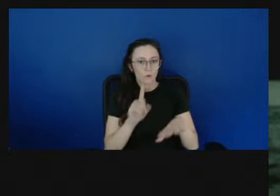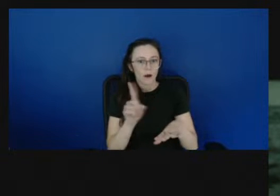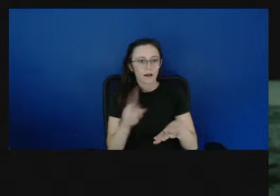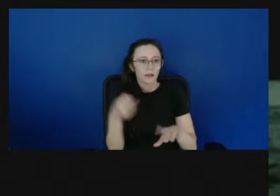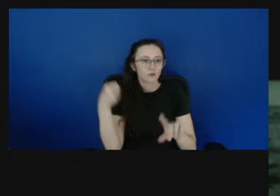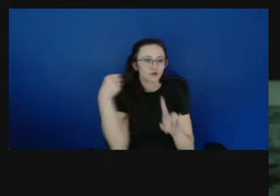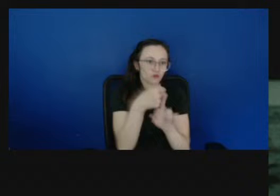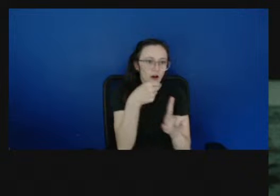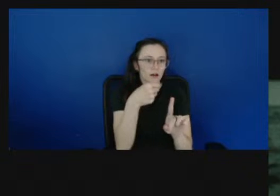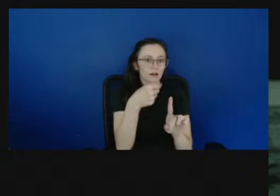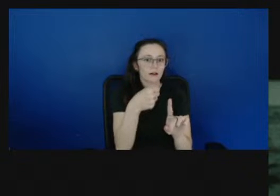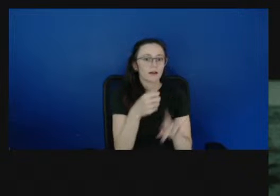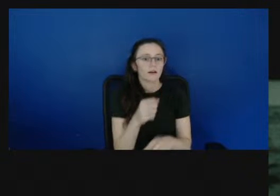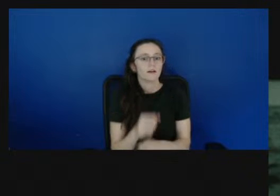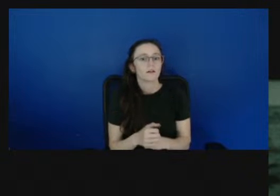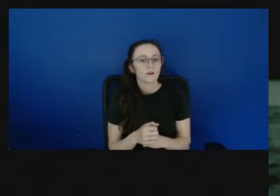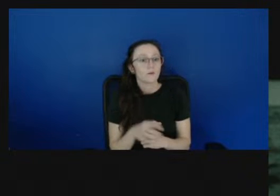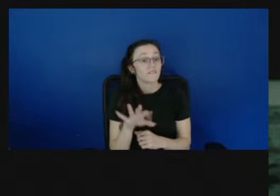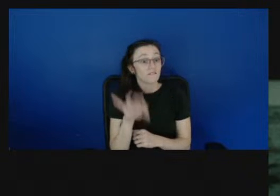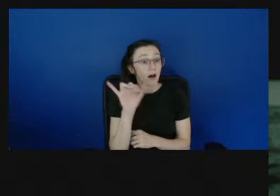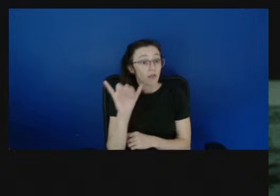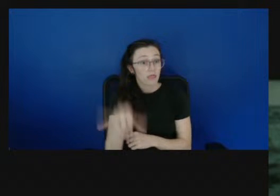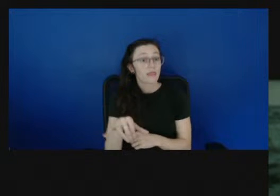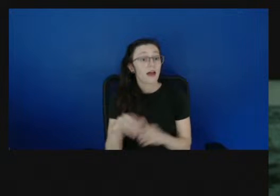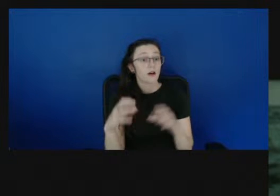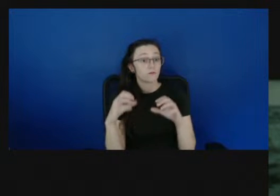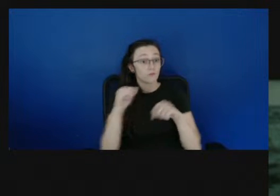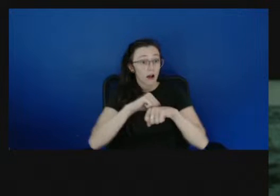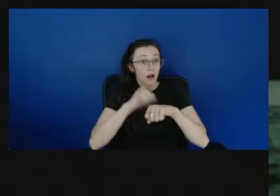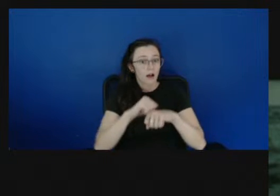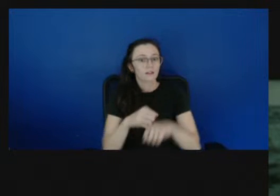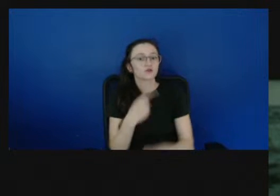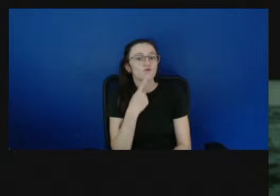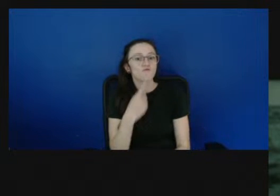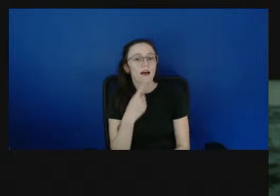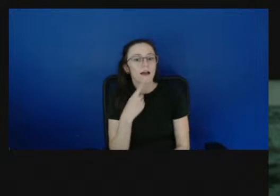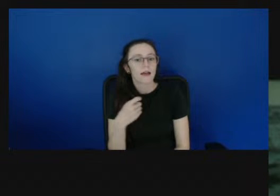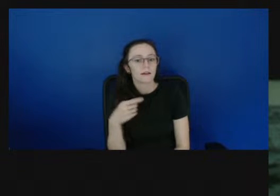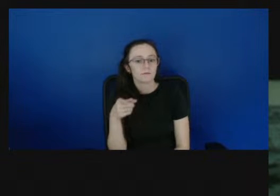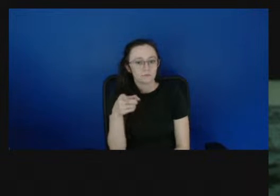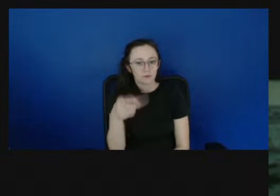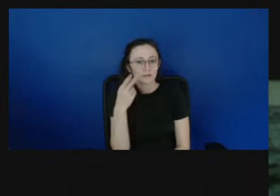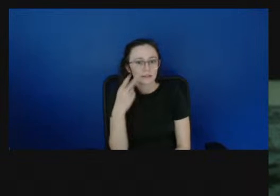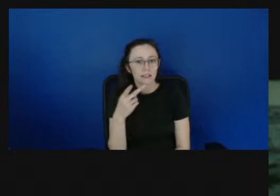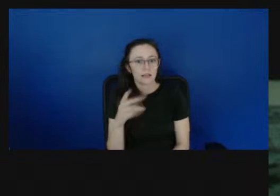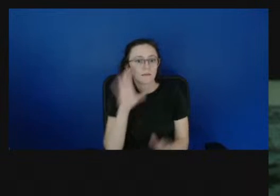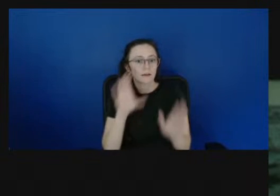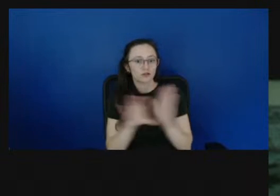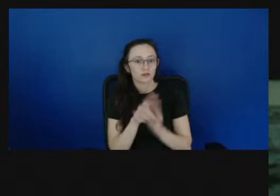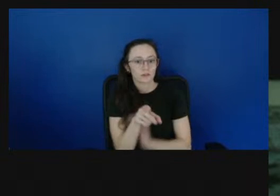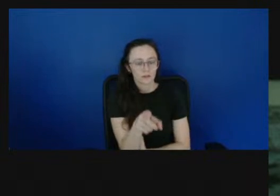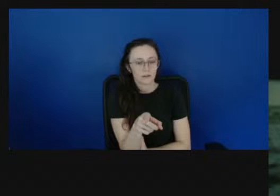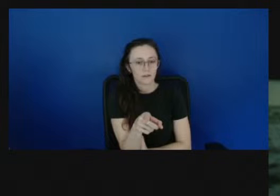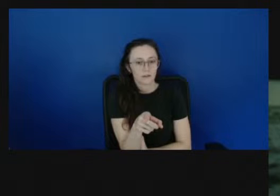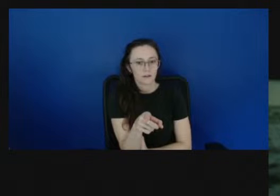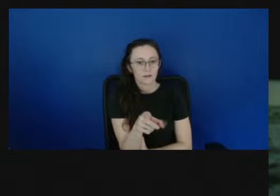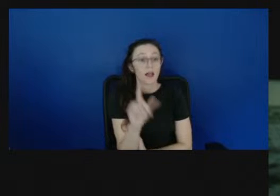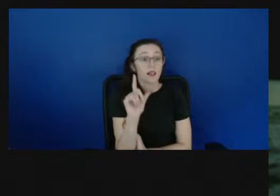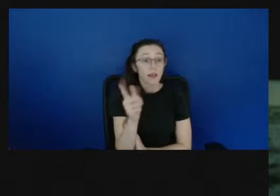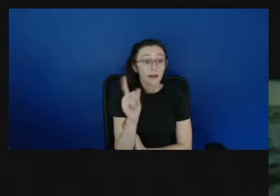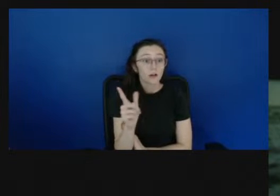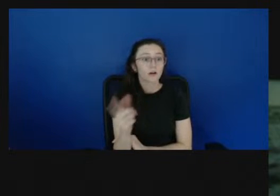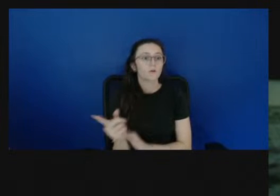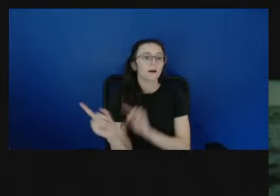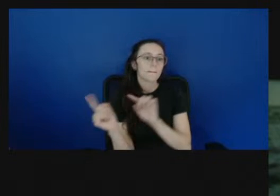was rescued. The block that struck him is the one with the red arrow down here. Later, we returned with a park